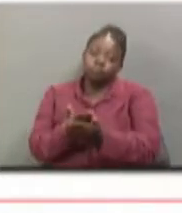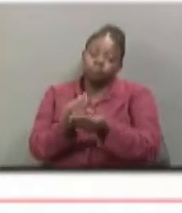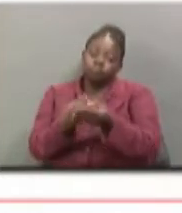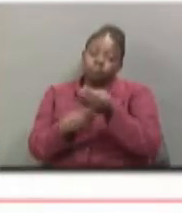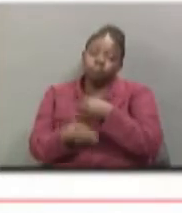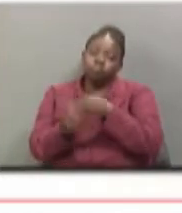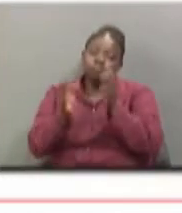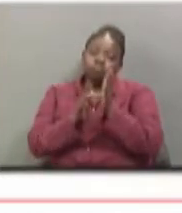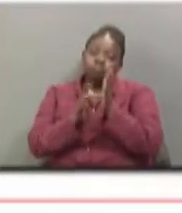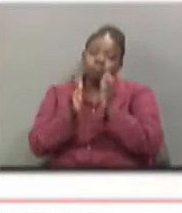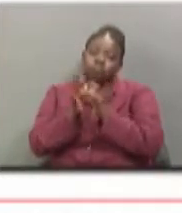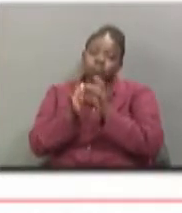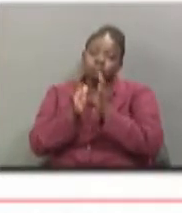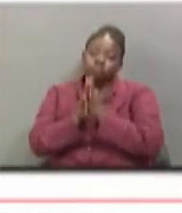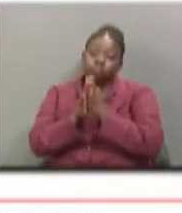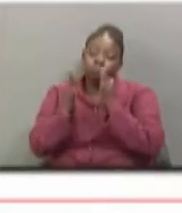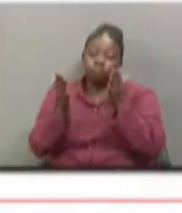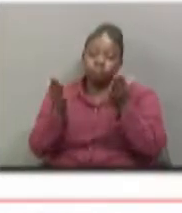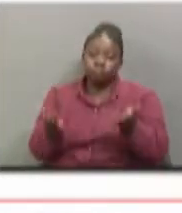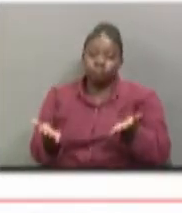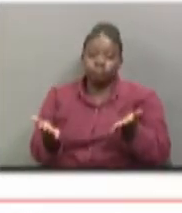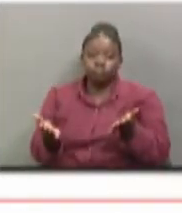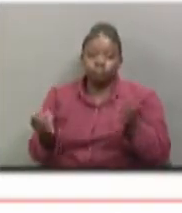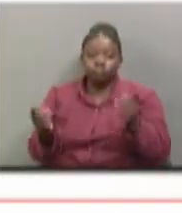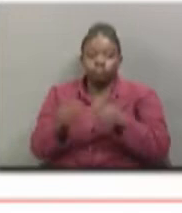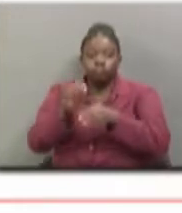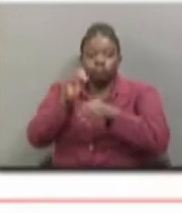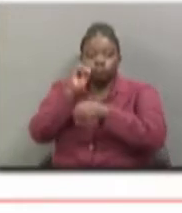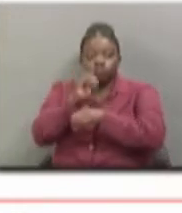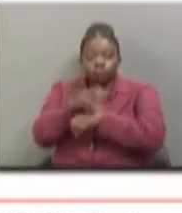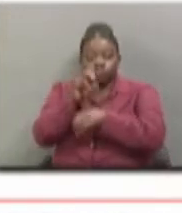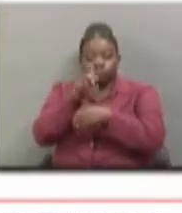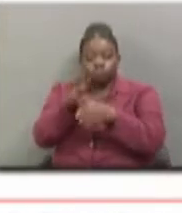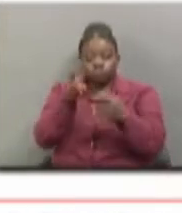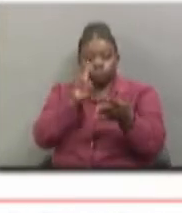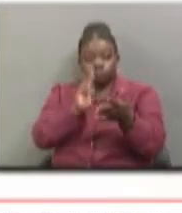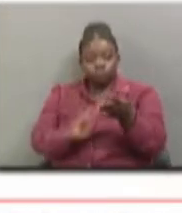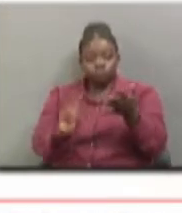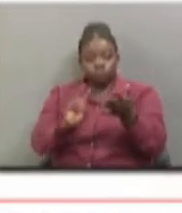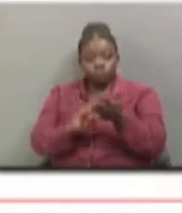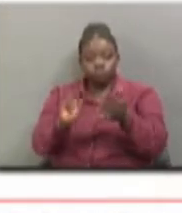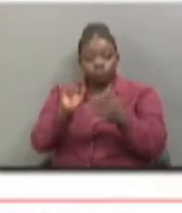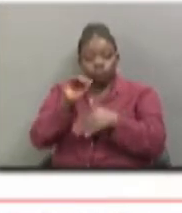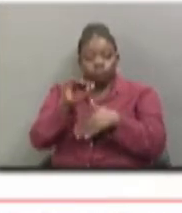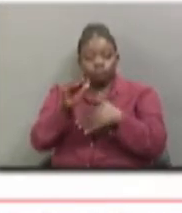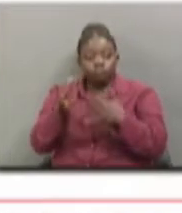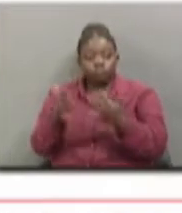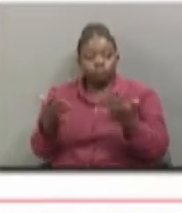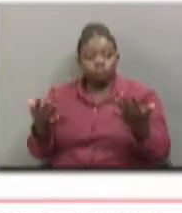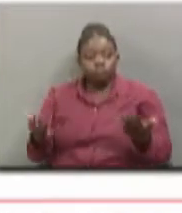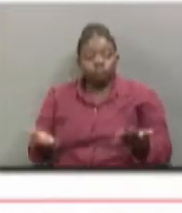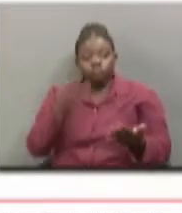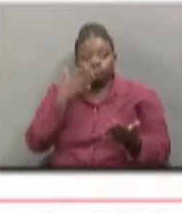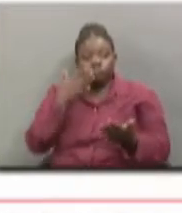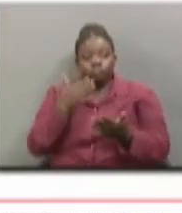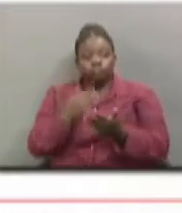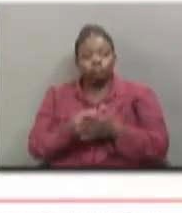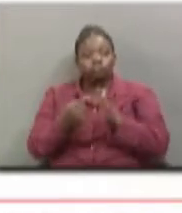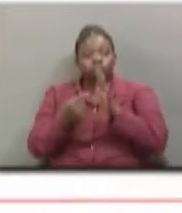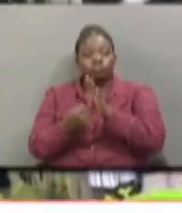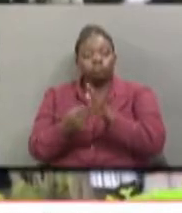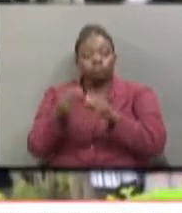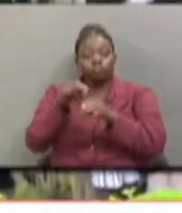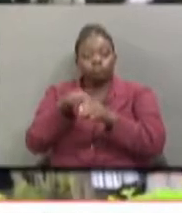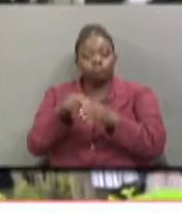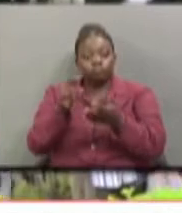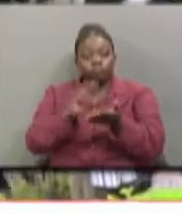mugulire Bayibuli. Ate ekyo kimu, mukubirize okugisoma n'okusinga byonna naawe bw'obeera ekyokulabirako mu